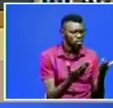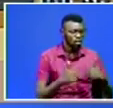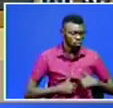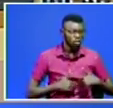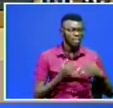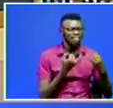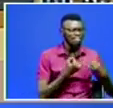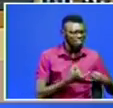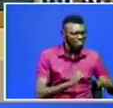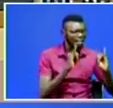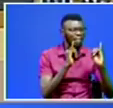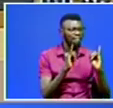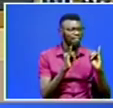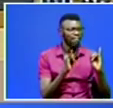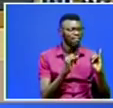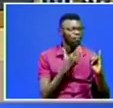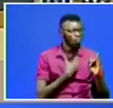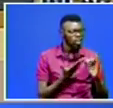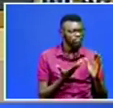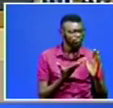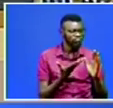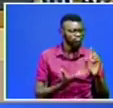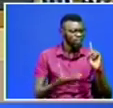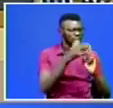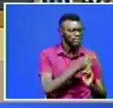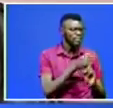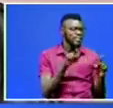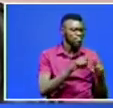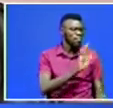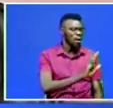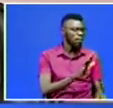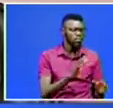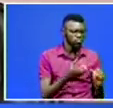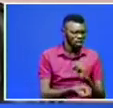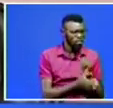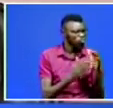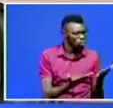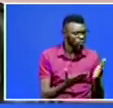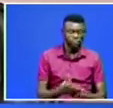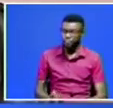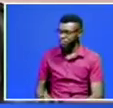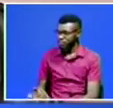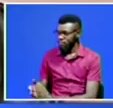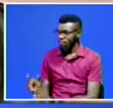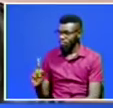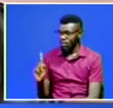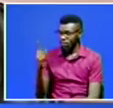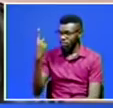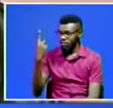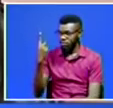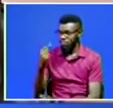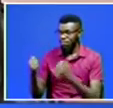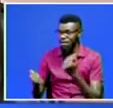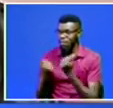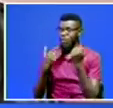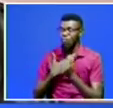try get to where you are right now? First of all, if you really want something, you'll work towards